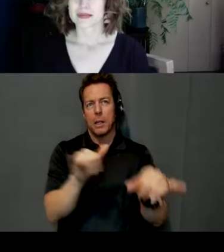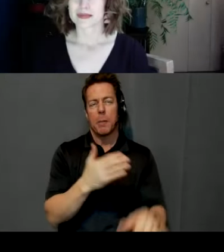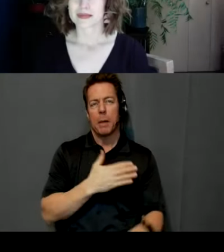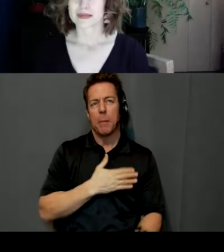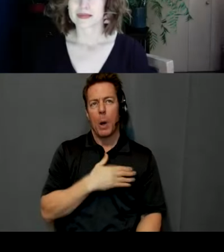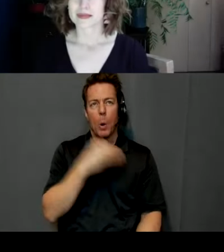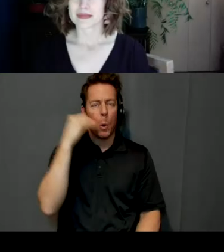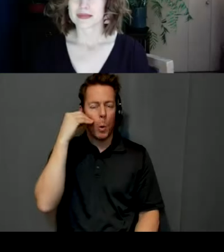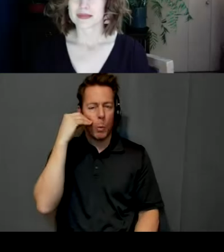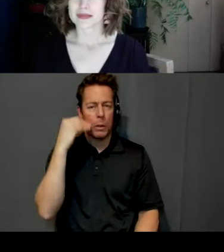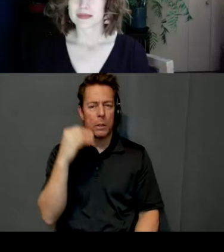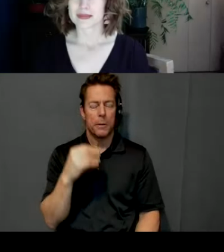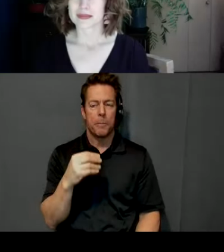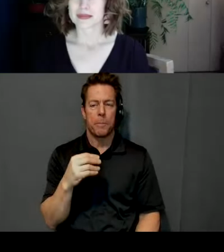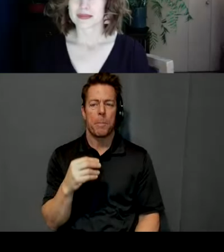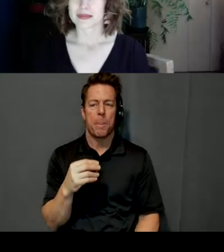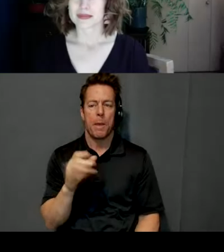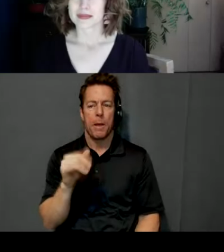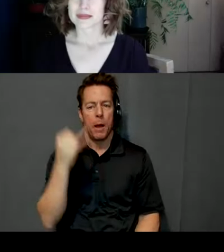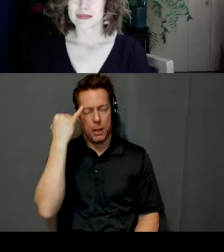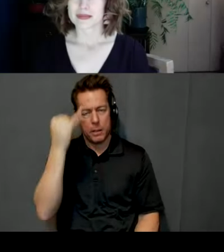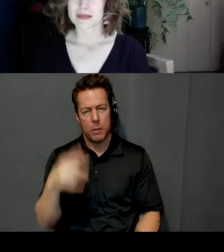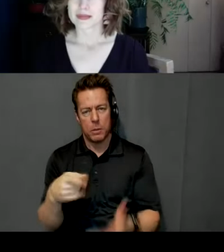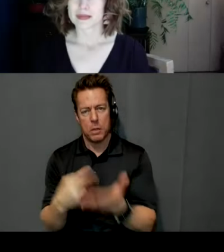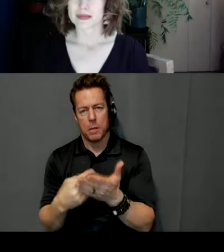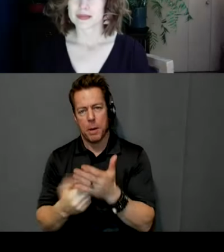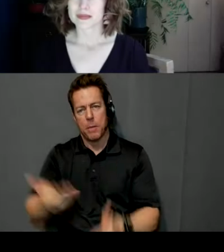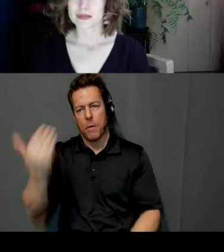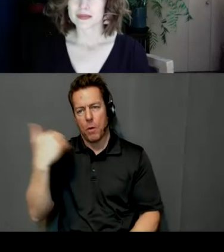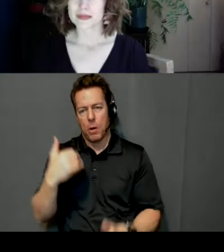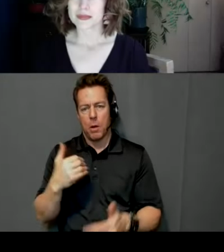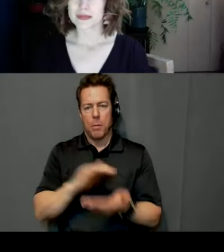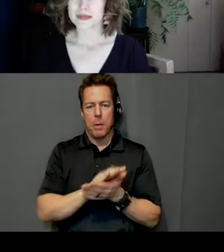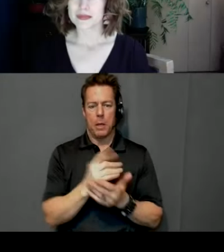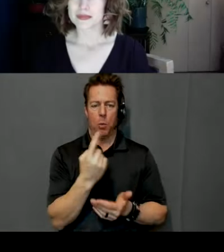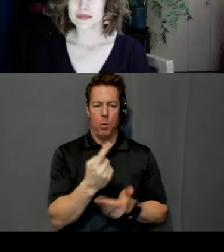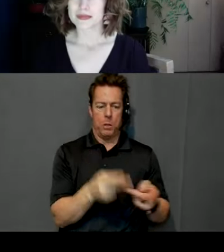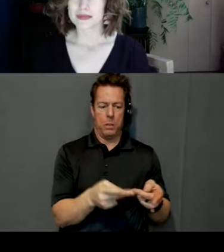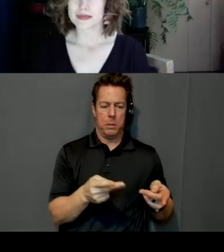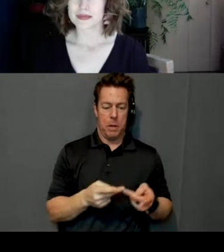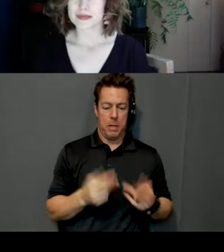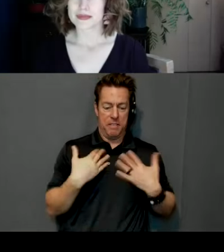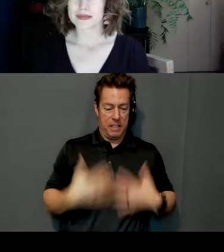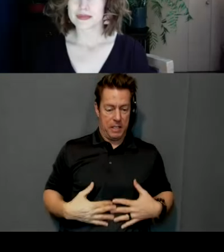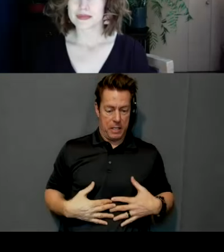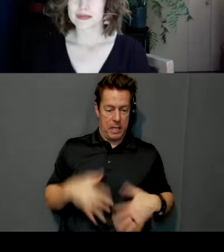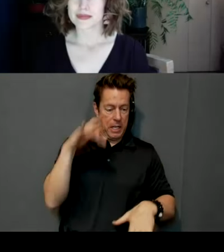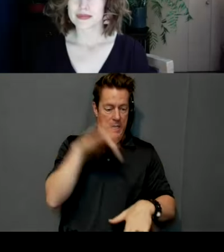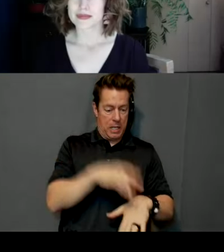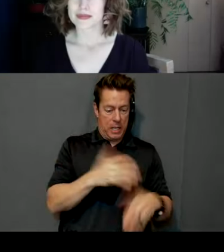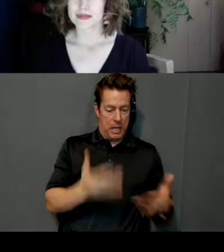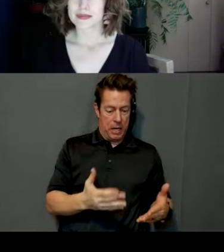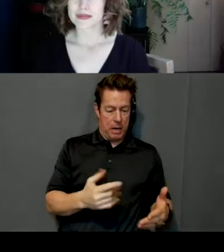So it's kind of that idea I was talking about earlier, being in one space physically, but like